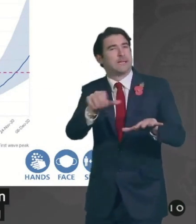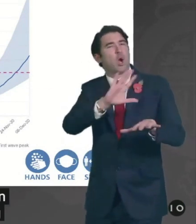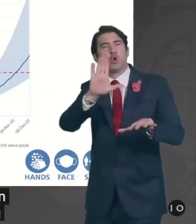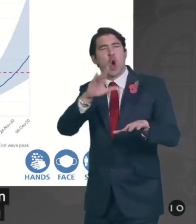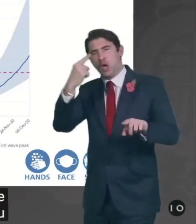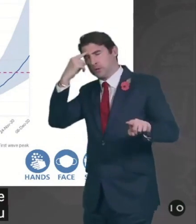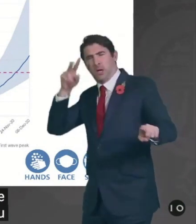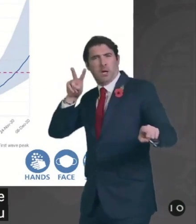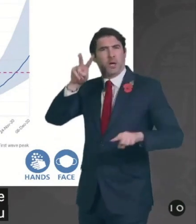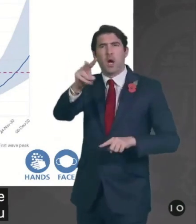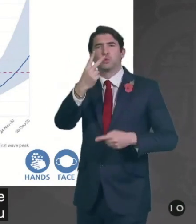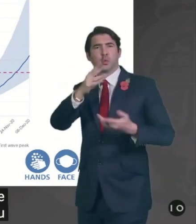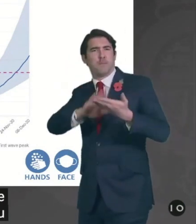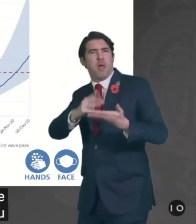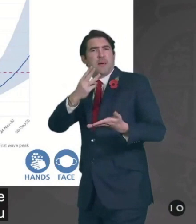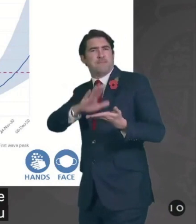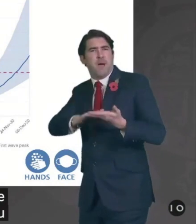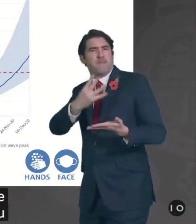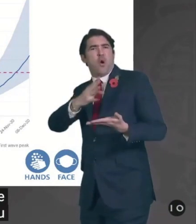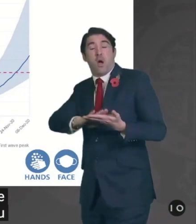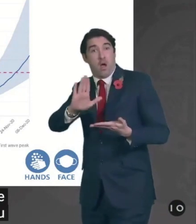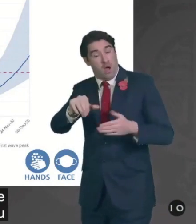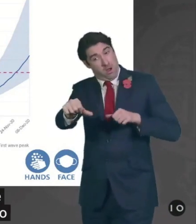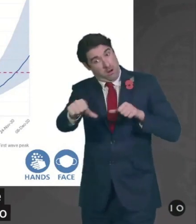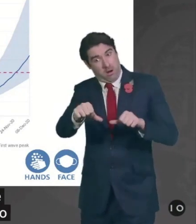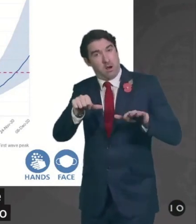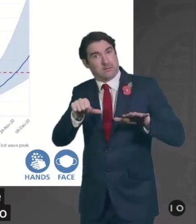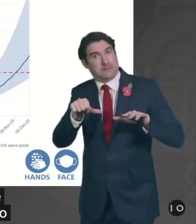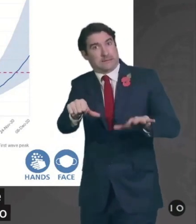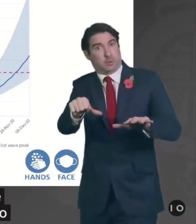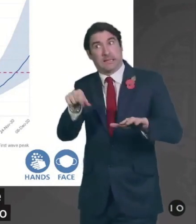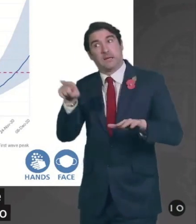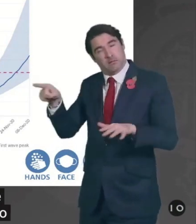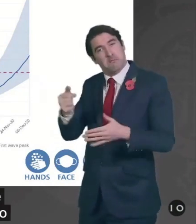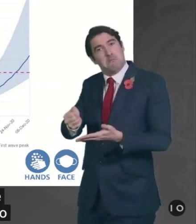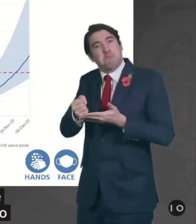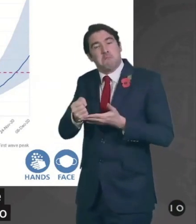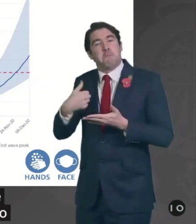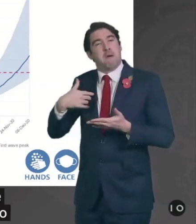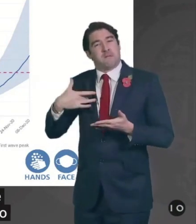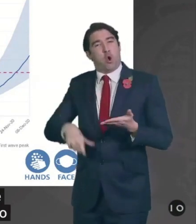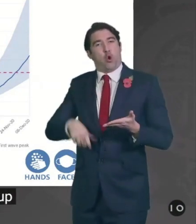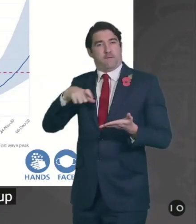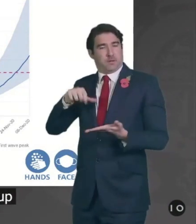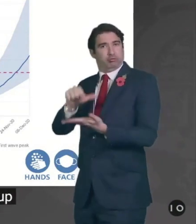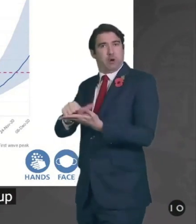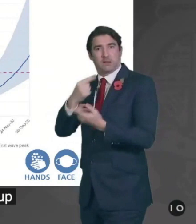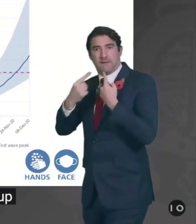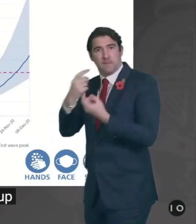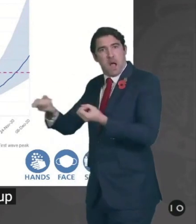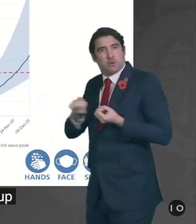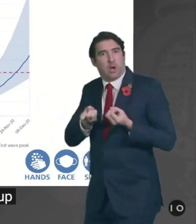admissions. You can see the first peak on the left-hand side, and then over to the right-hand side, you come up to